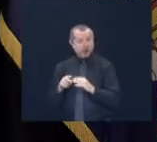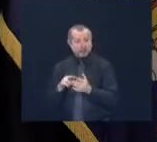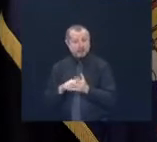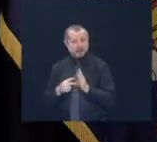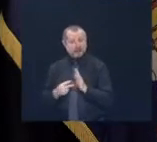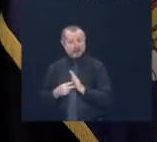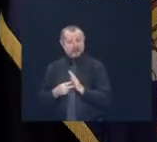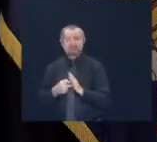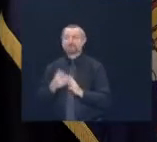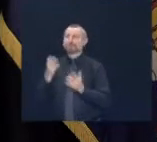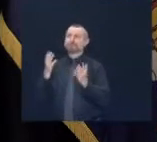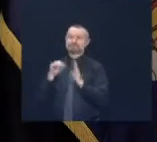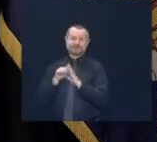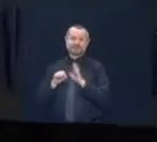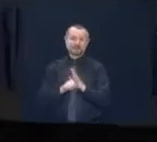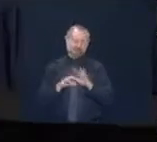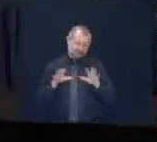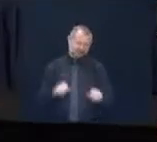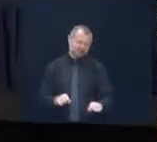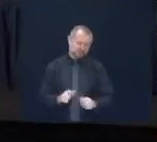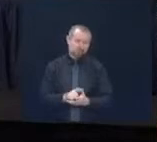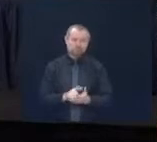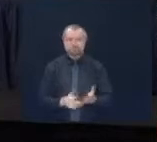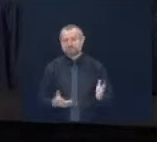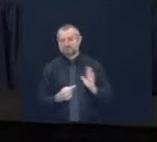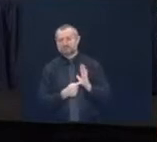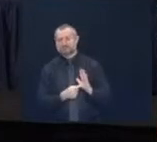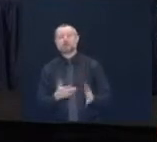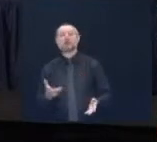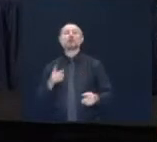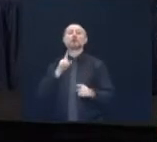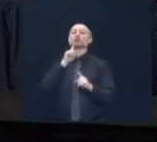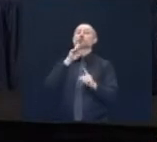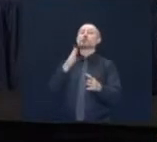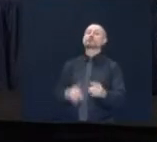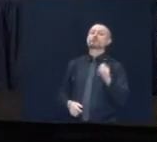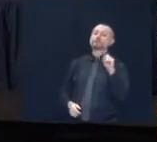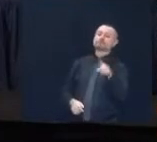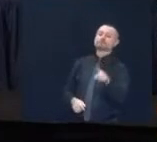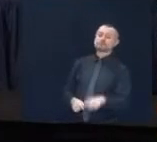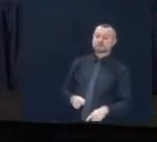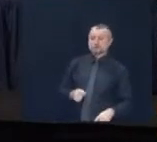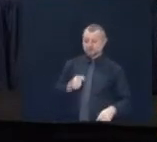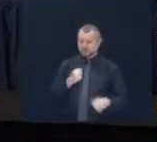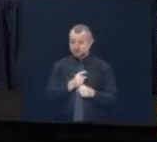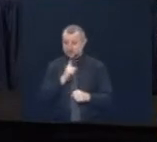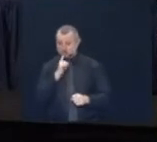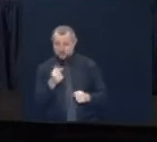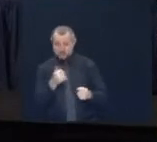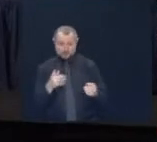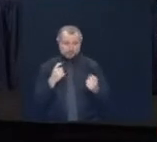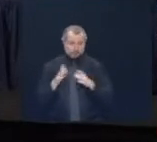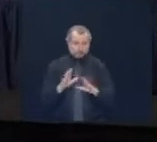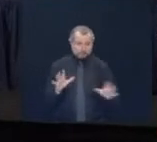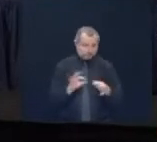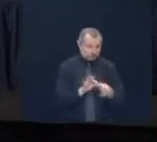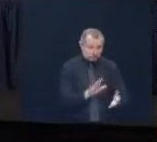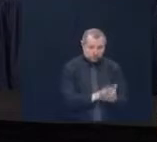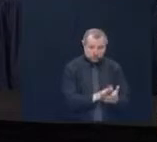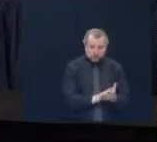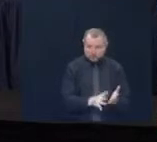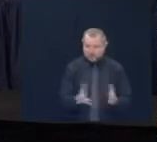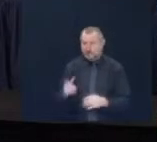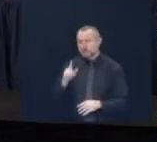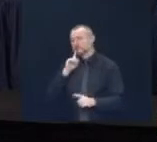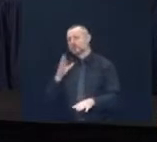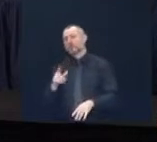law governs got a question yeah let me just make sure anyone else yeah Governor um so the state